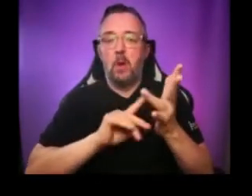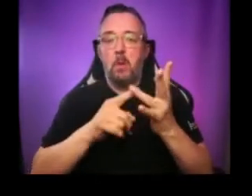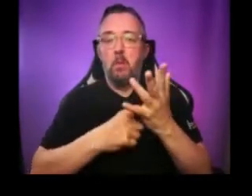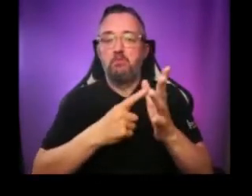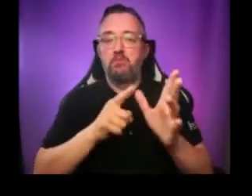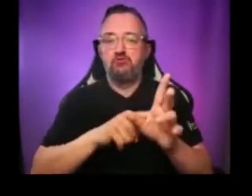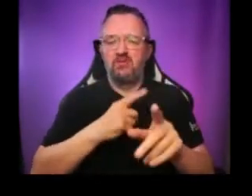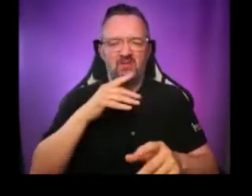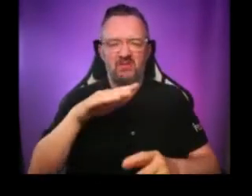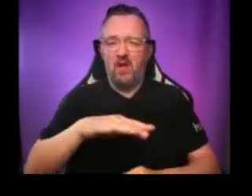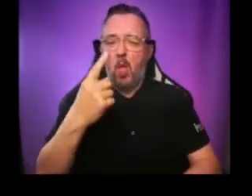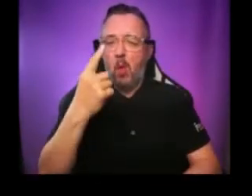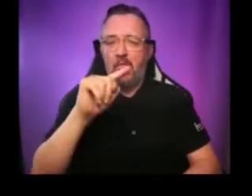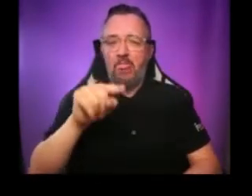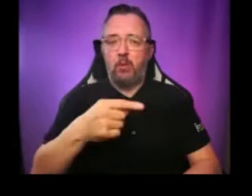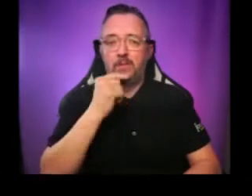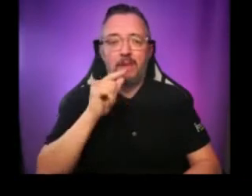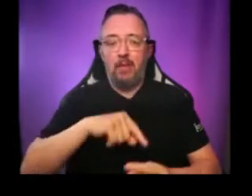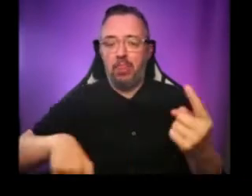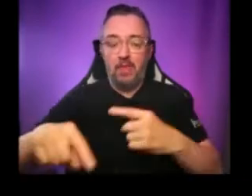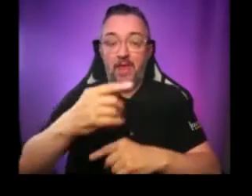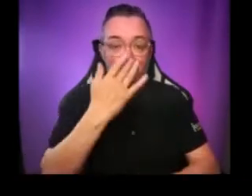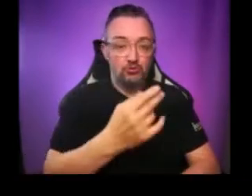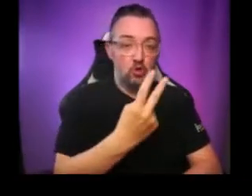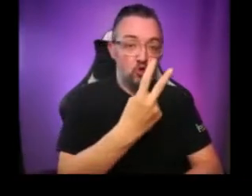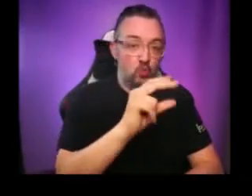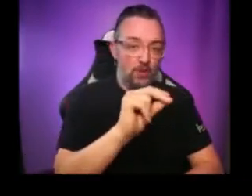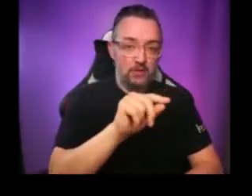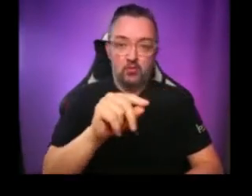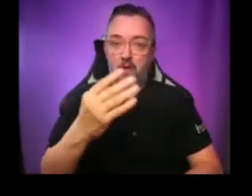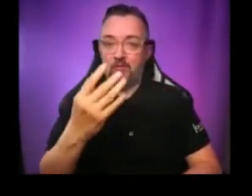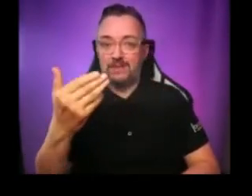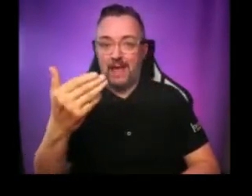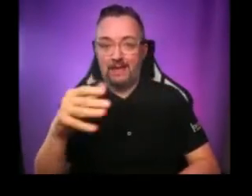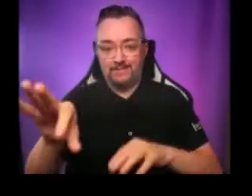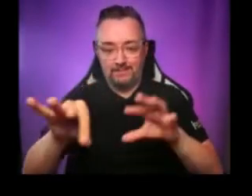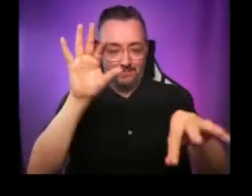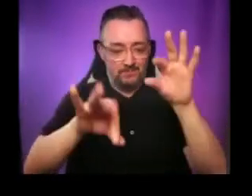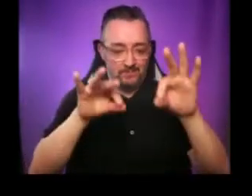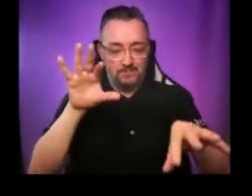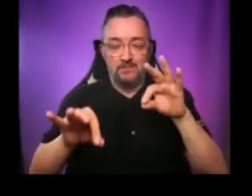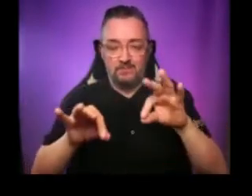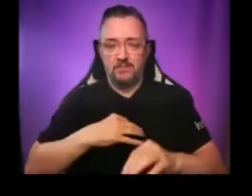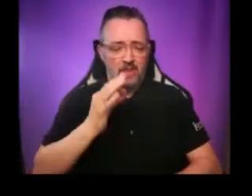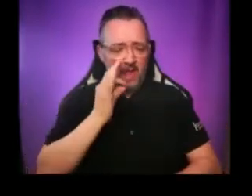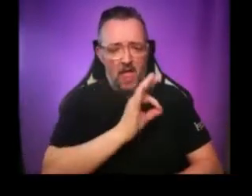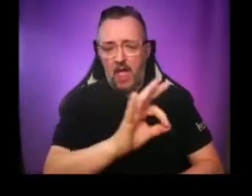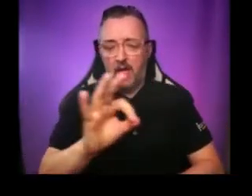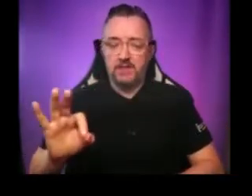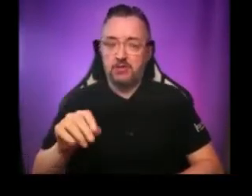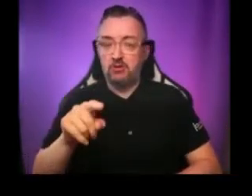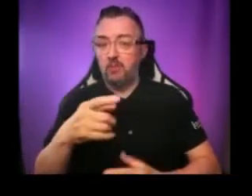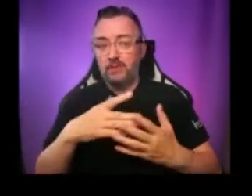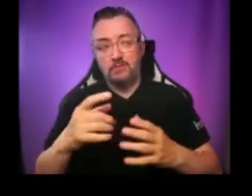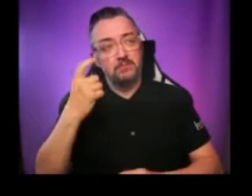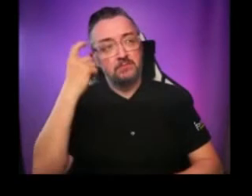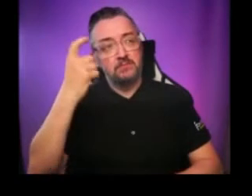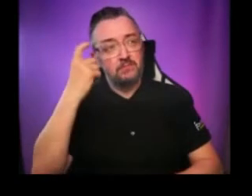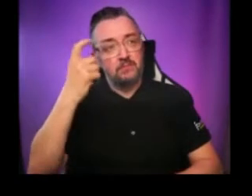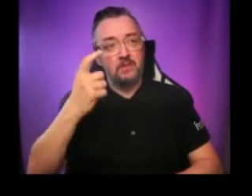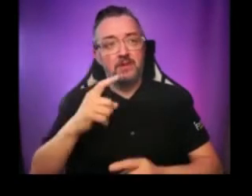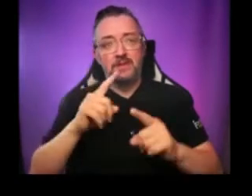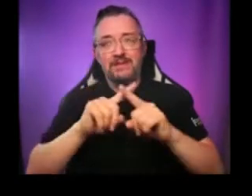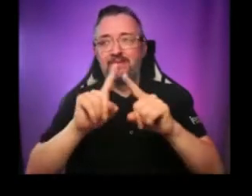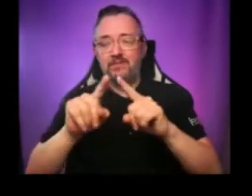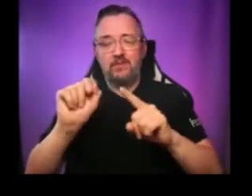people across Scotland who were aged 20 to 49. We asked them initially how much they consider various aspects